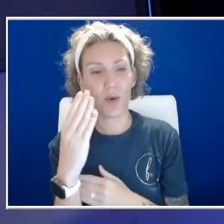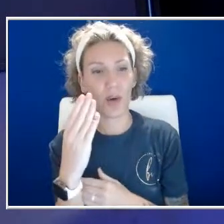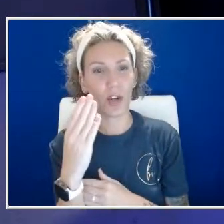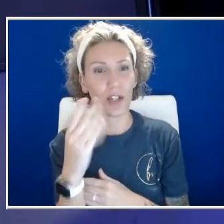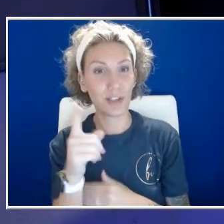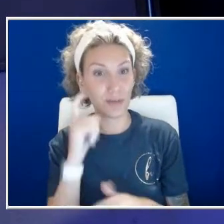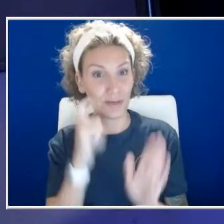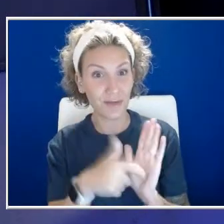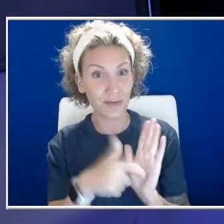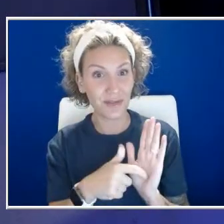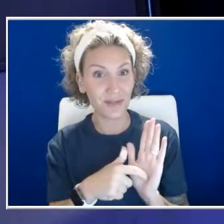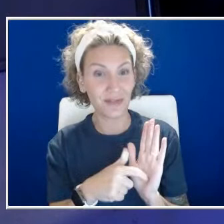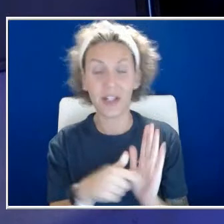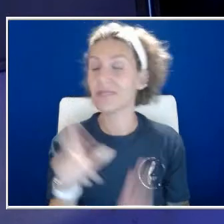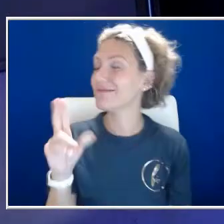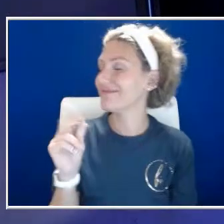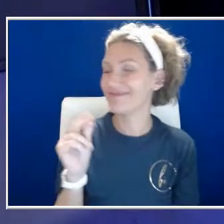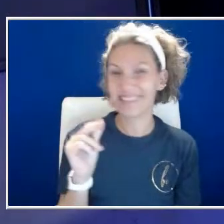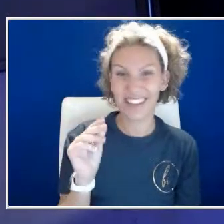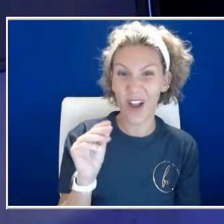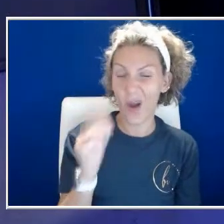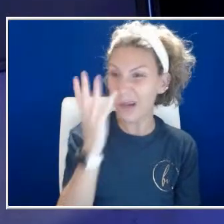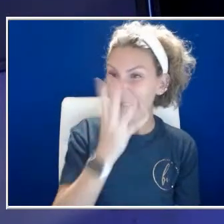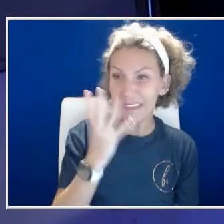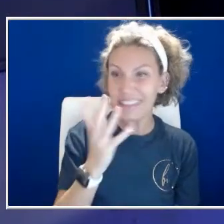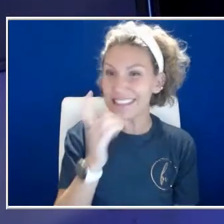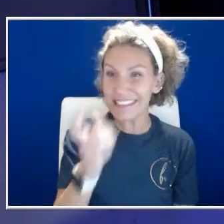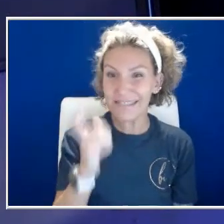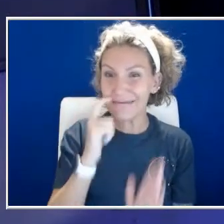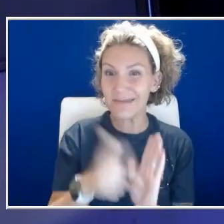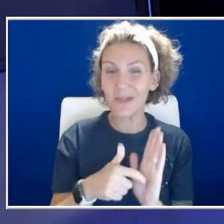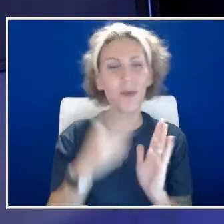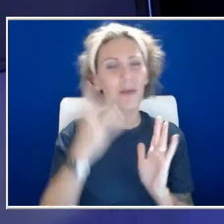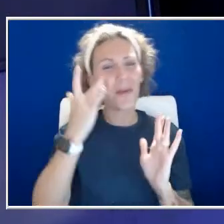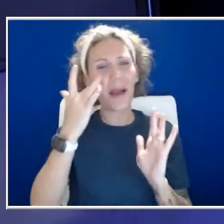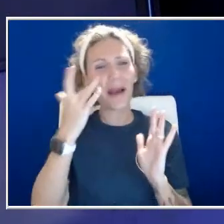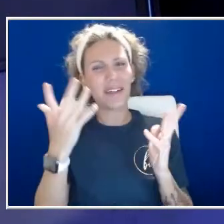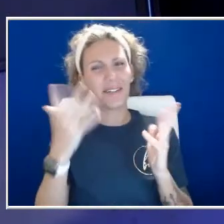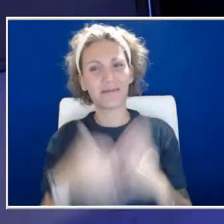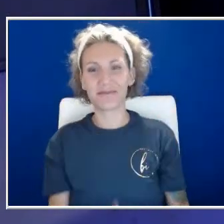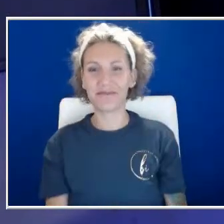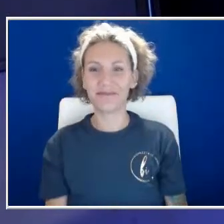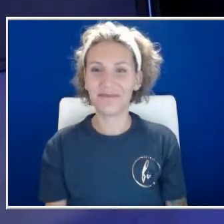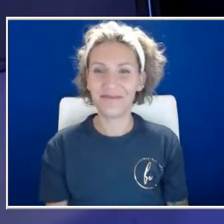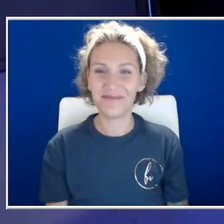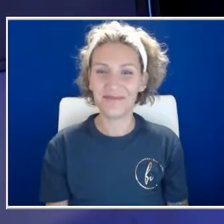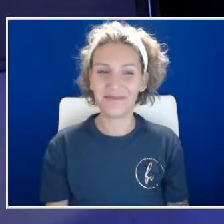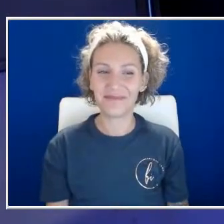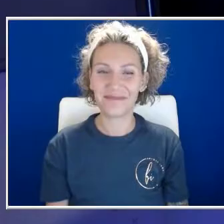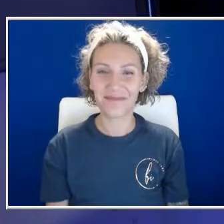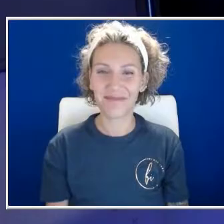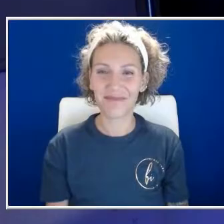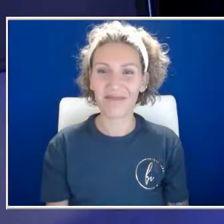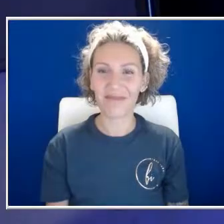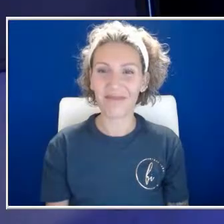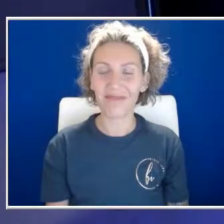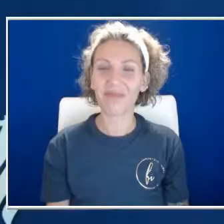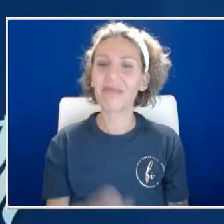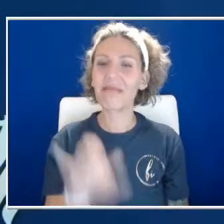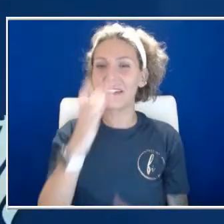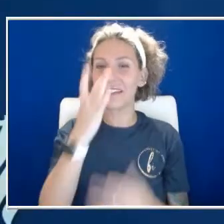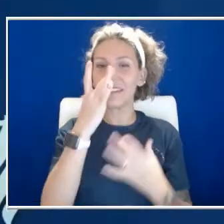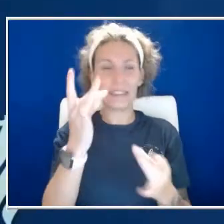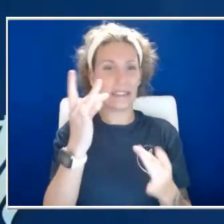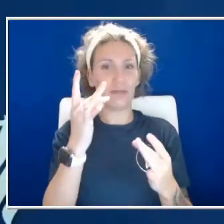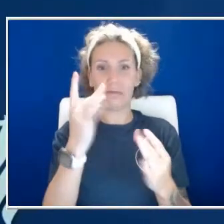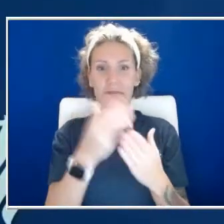him? No. Tell us why that is, Dr. Ebersol. Yeah, I can't. It's an interesting phenomenon about the